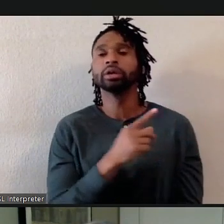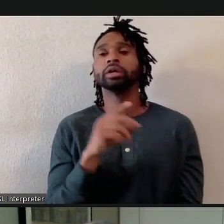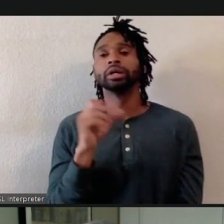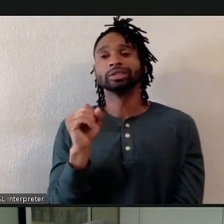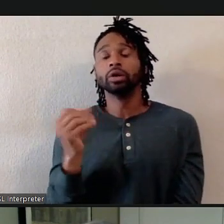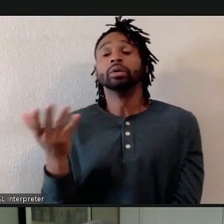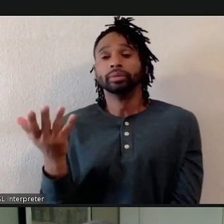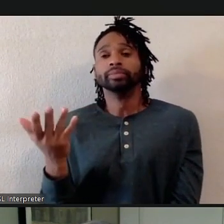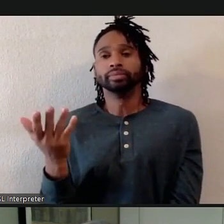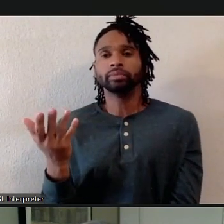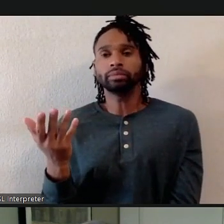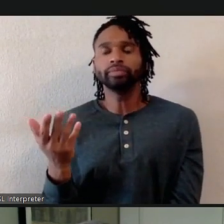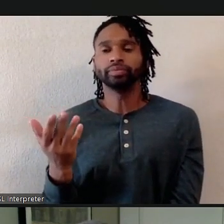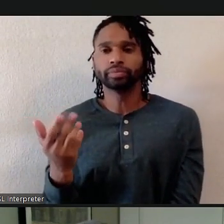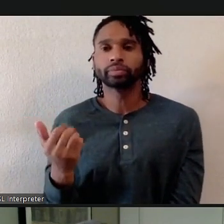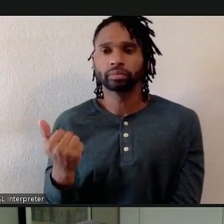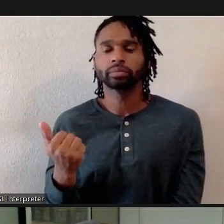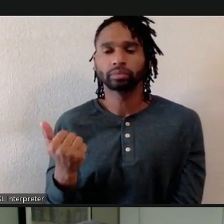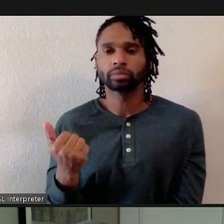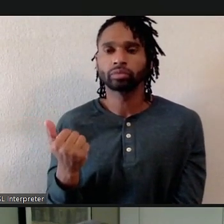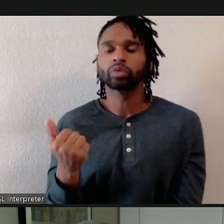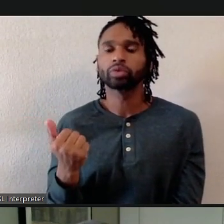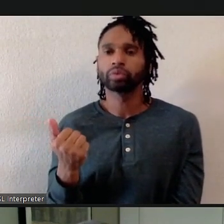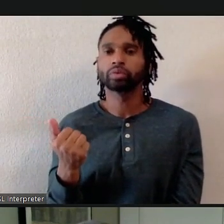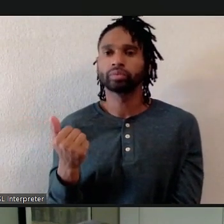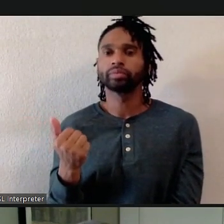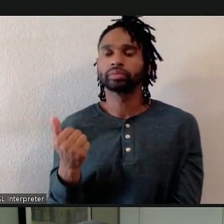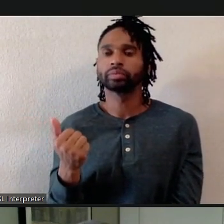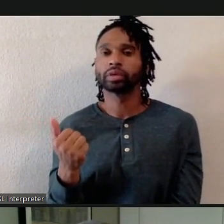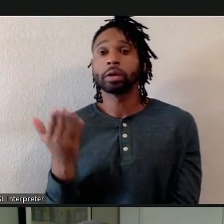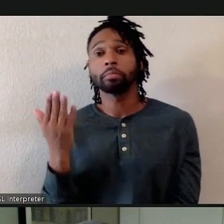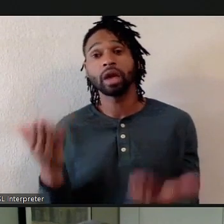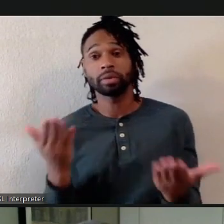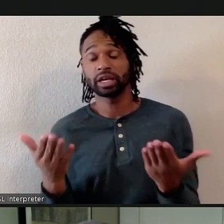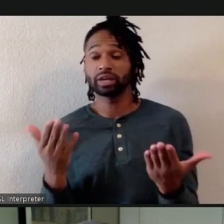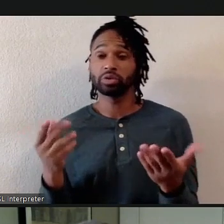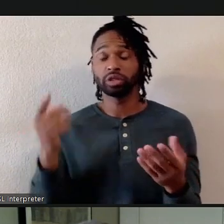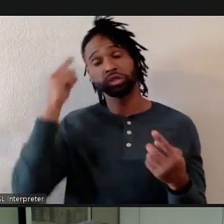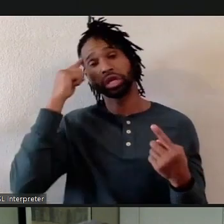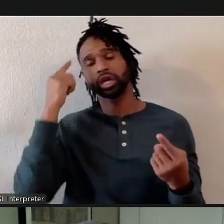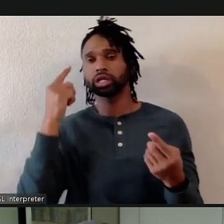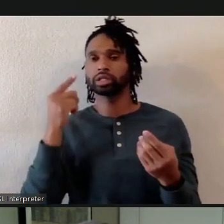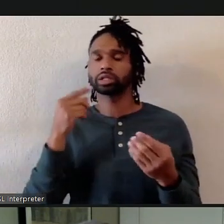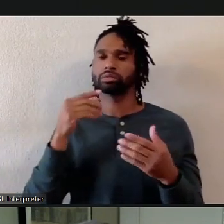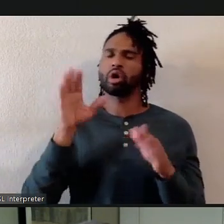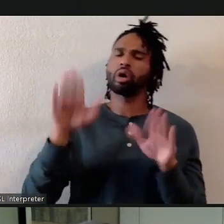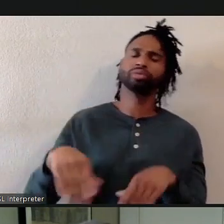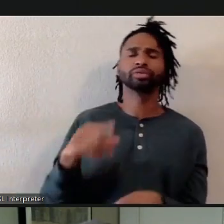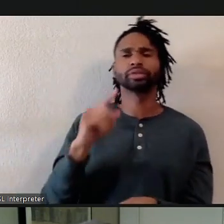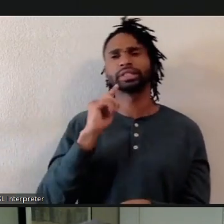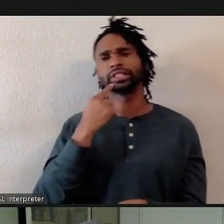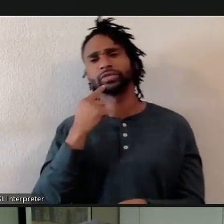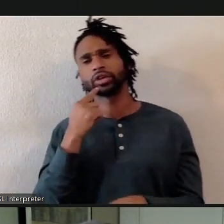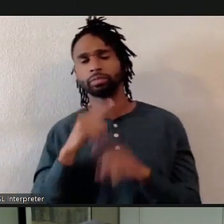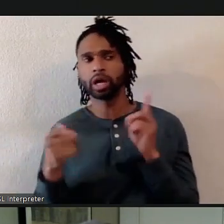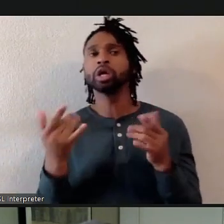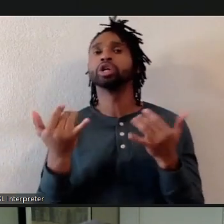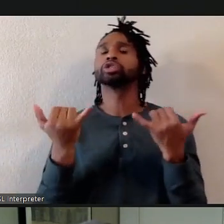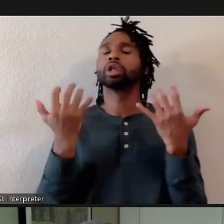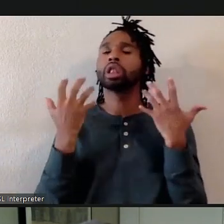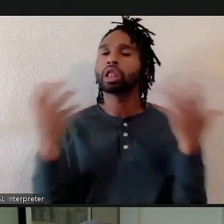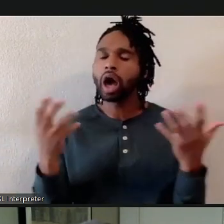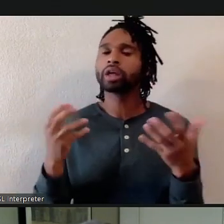while there's this growing sense of maybe it's not as severe, there's still lots of implications of having a hospital filled with